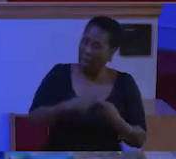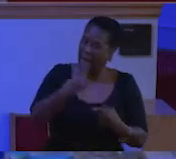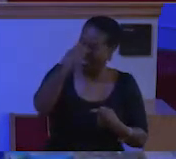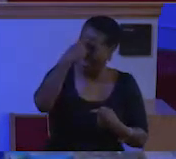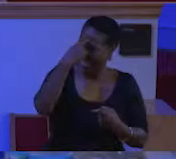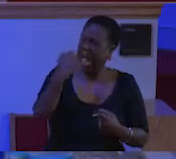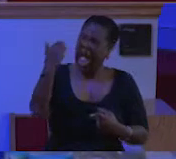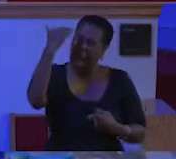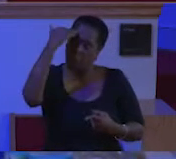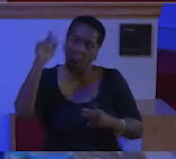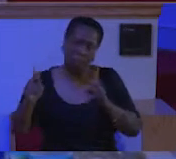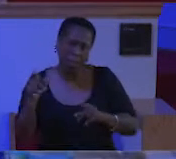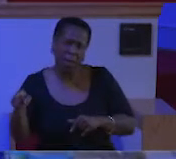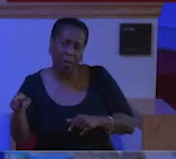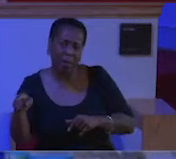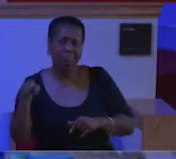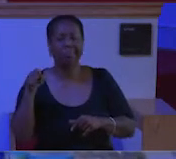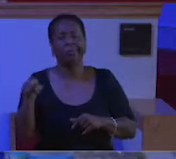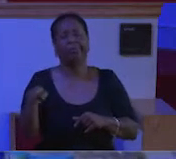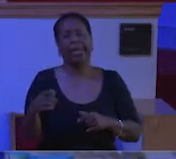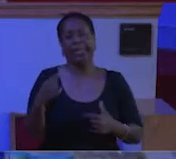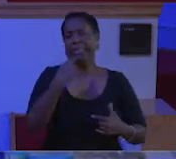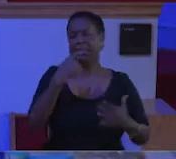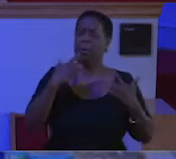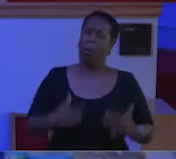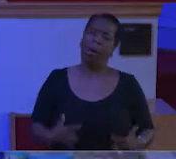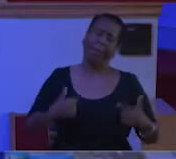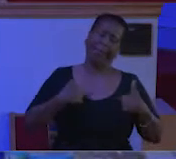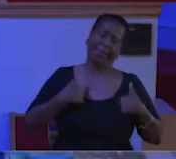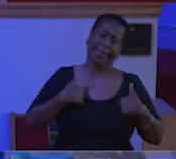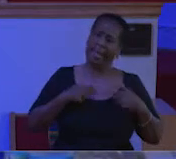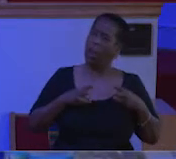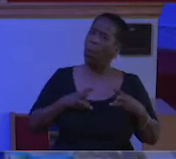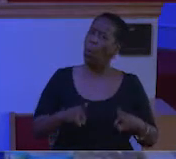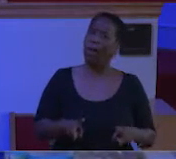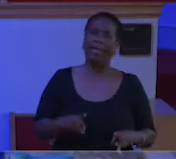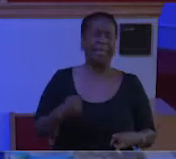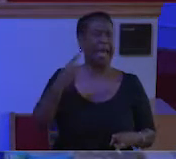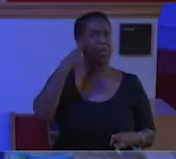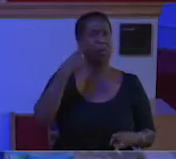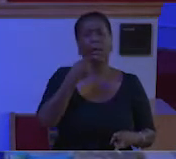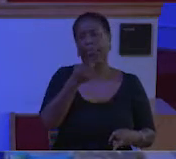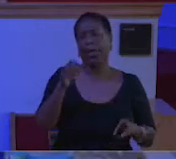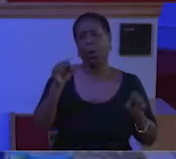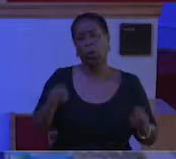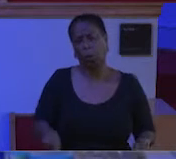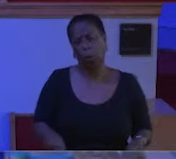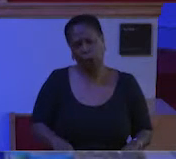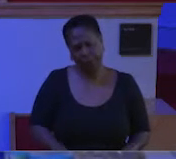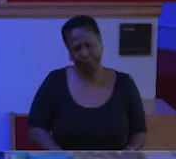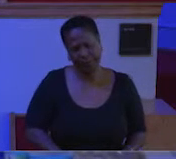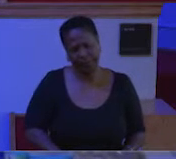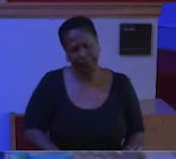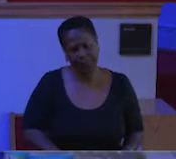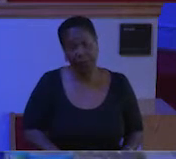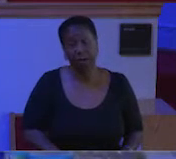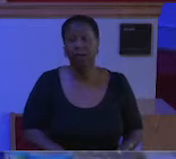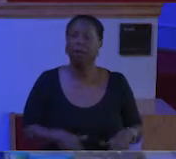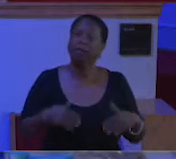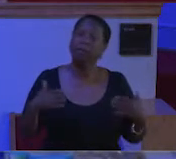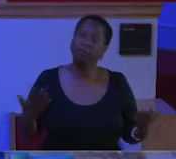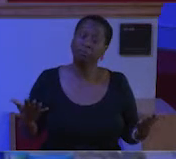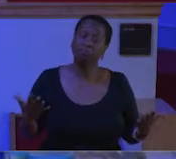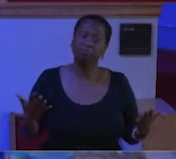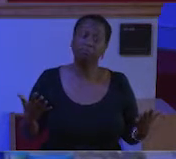people, they disappoint me in ways I never thought they could. And isn't